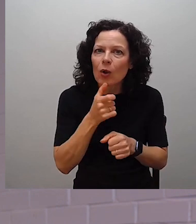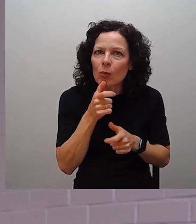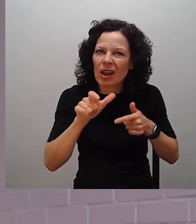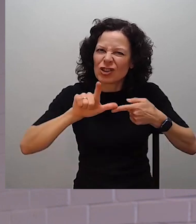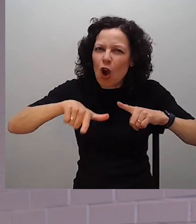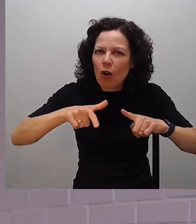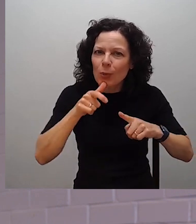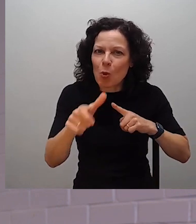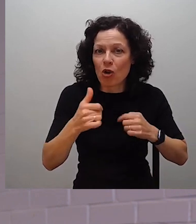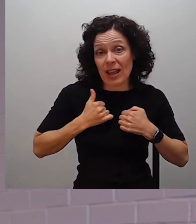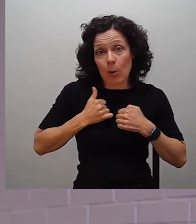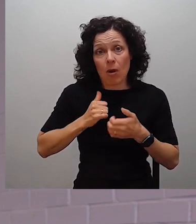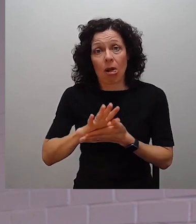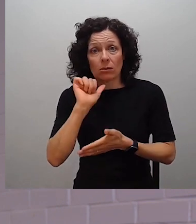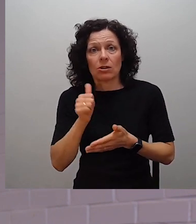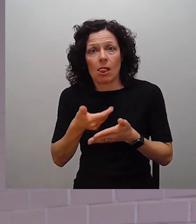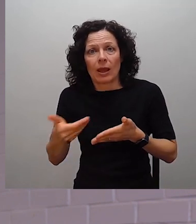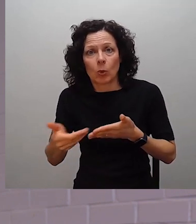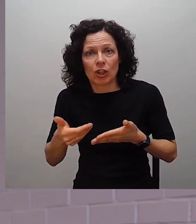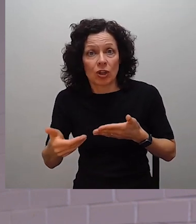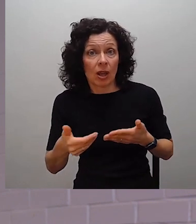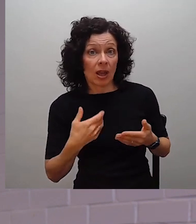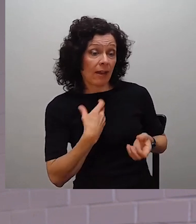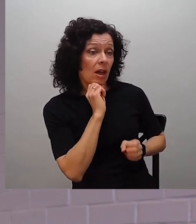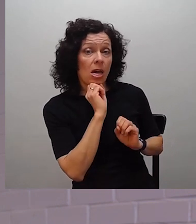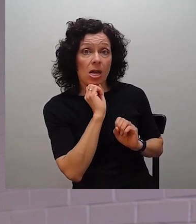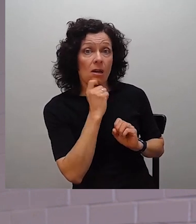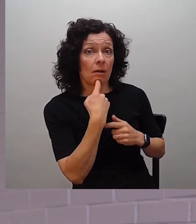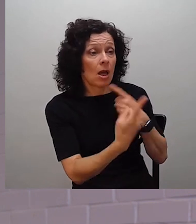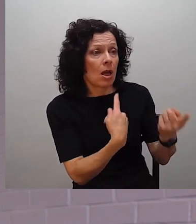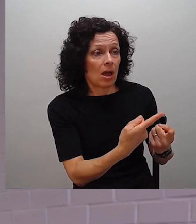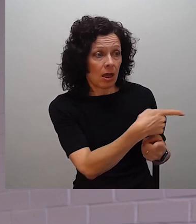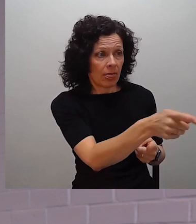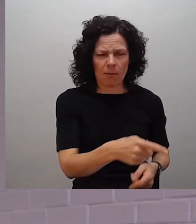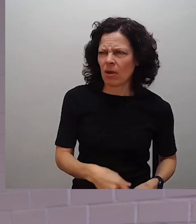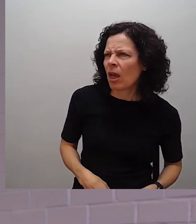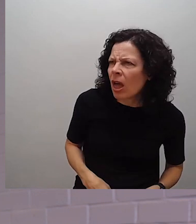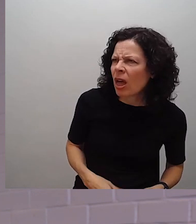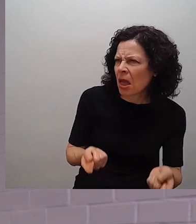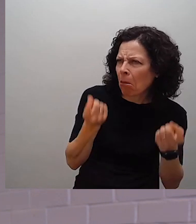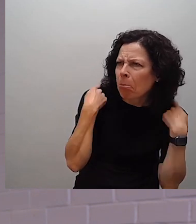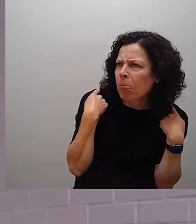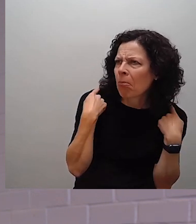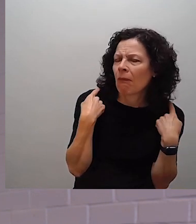them because no one knew what I was talking about. So I was just like talking to a wall, because no one knew what I was saying.